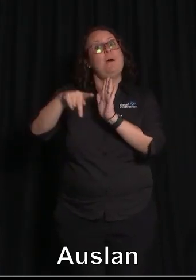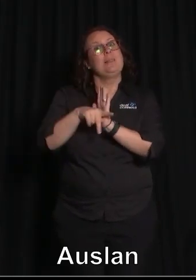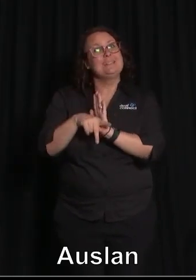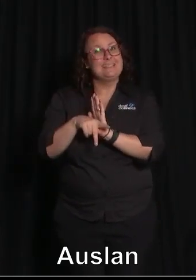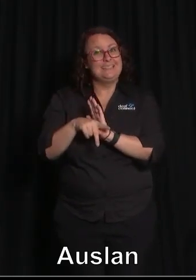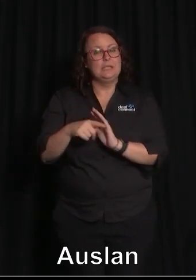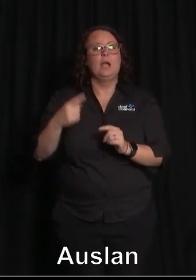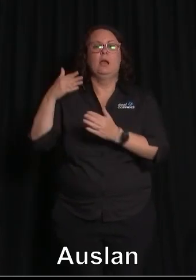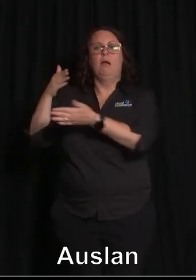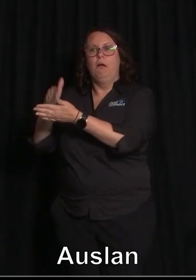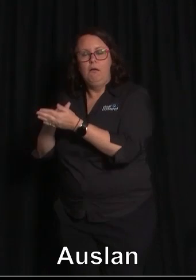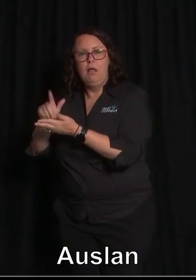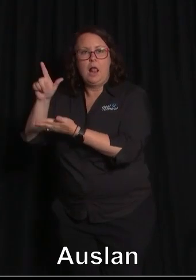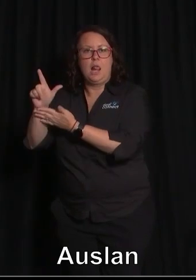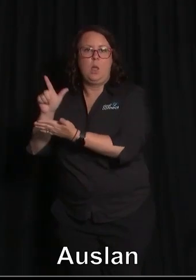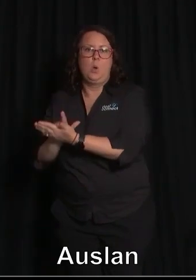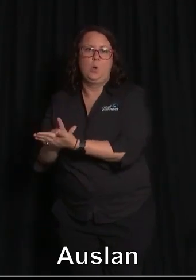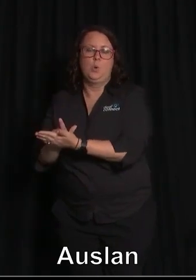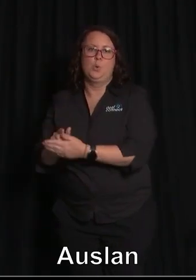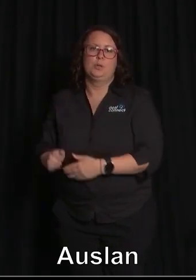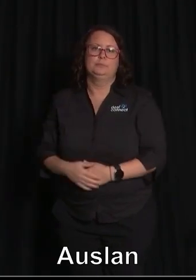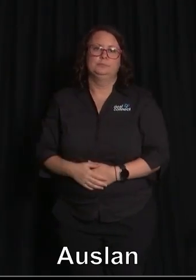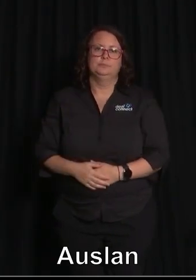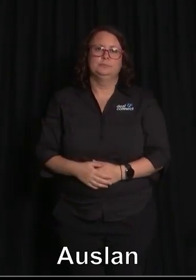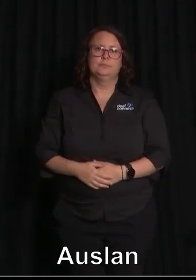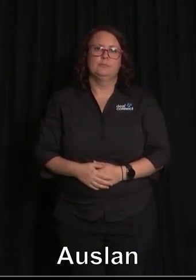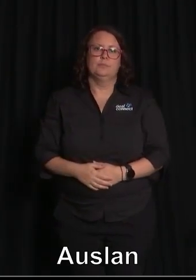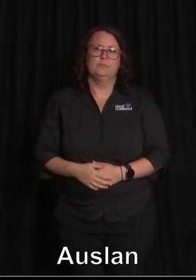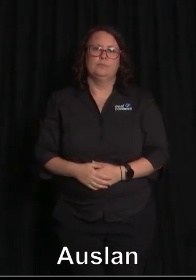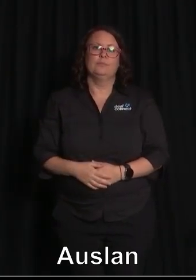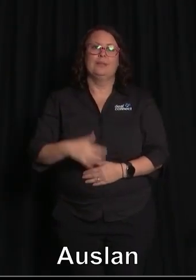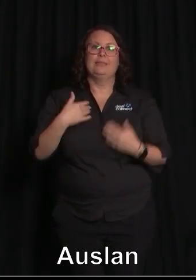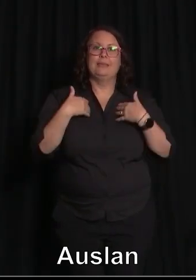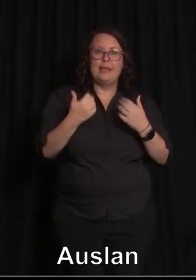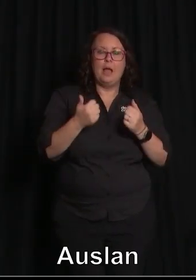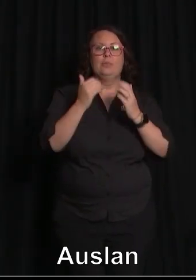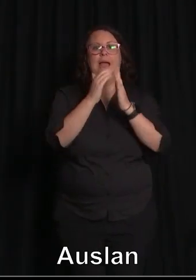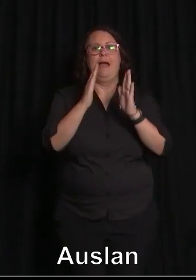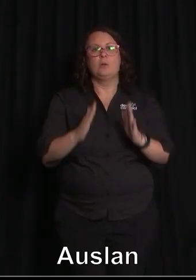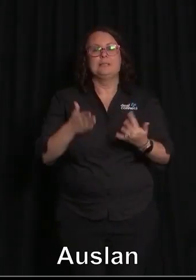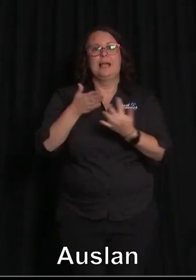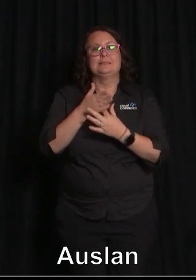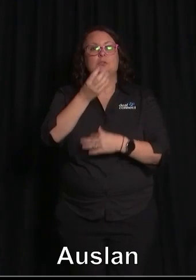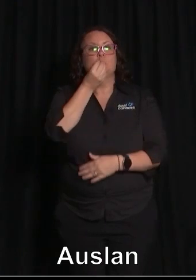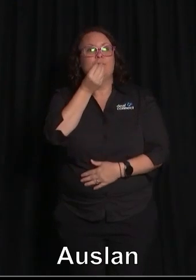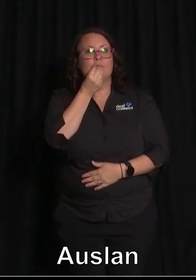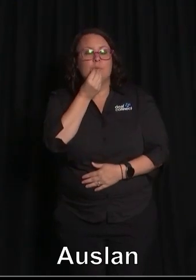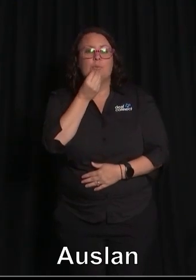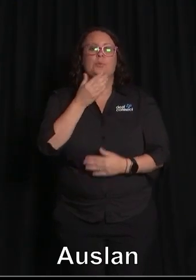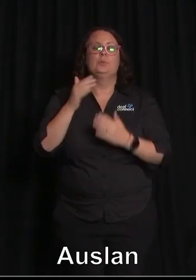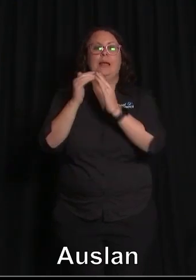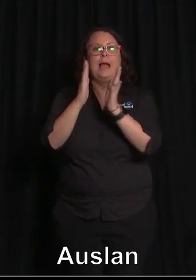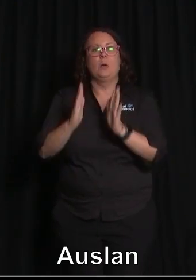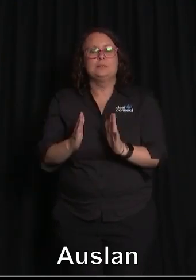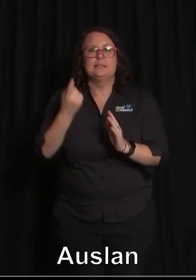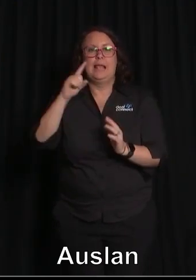also the legal frameworks. And of course, in the underlying determinants of health, such as housing, access to food, housing